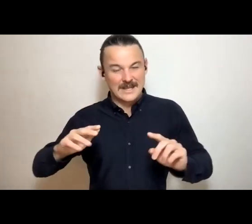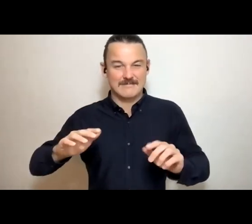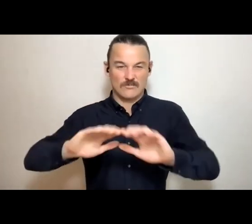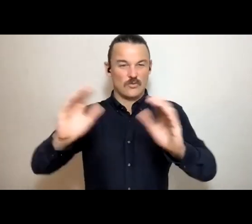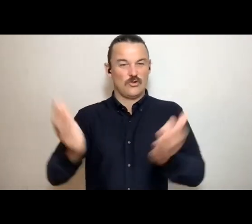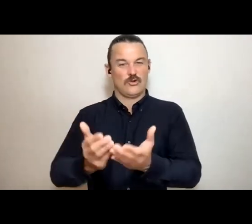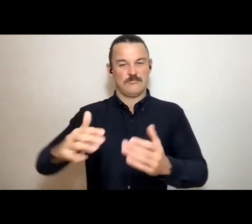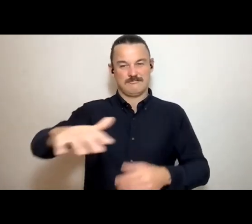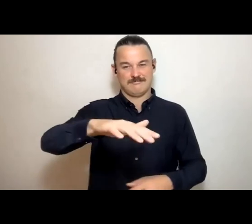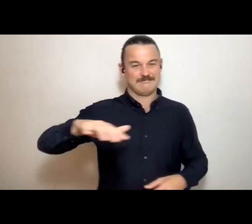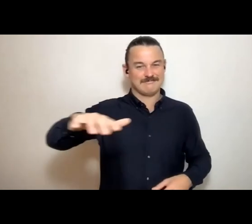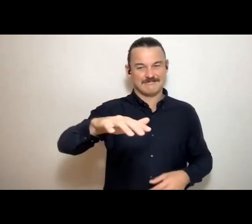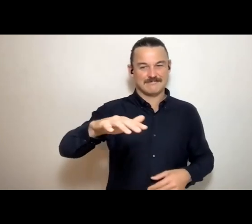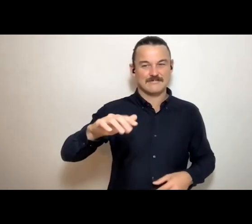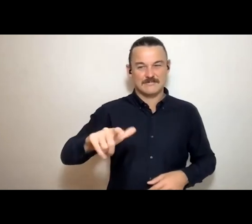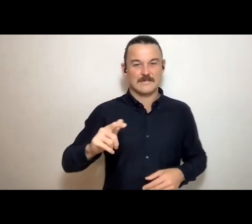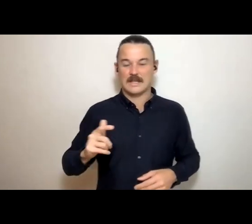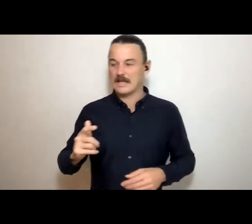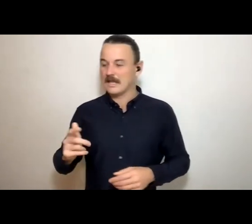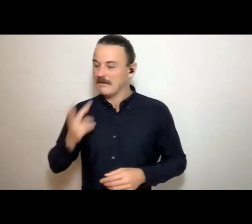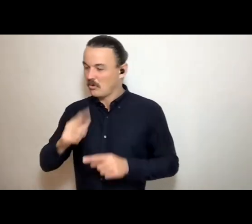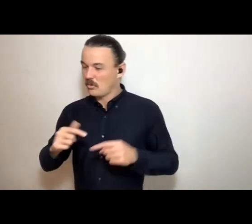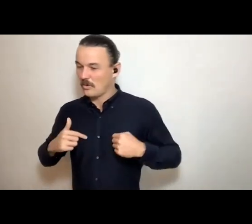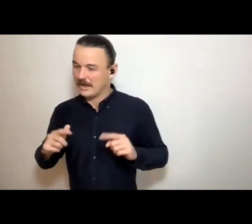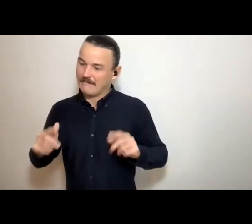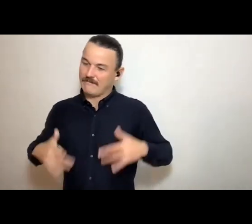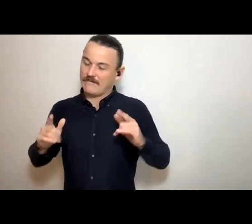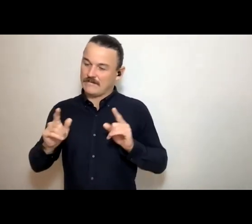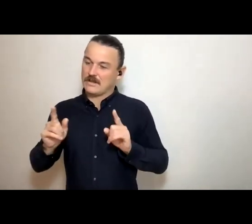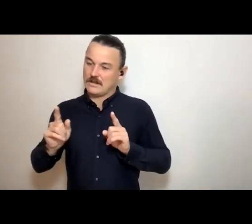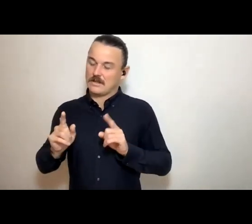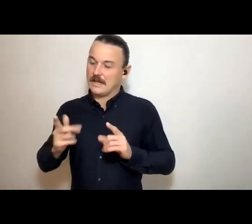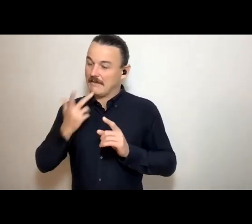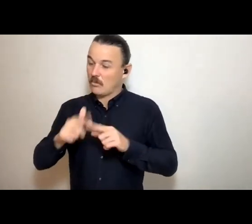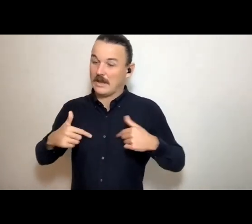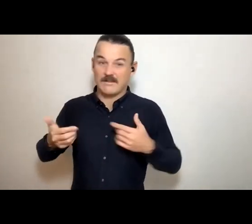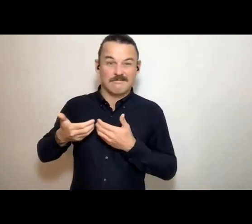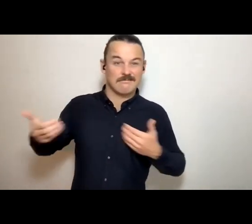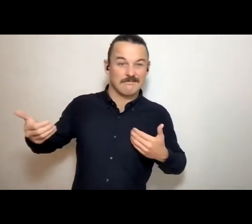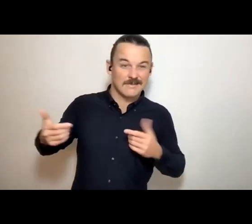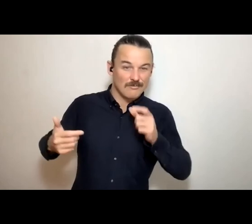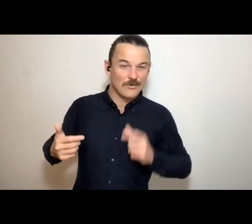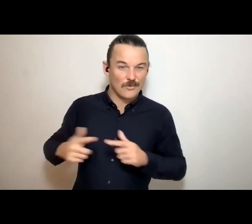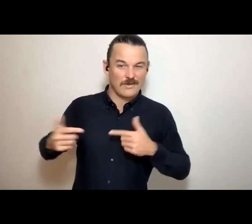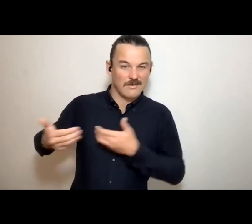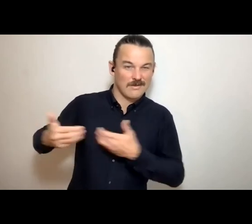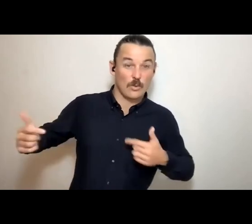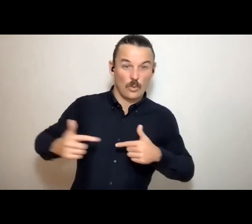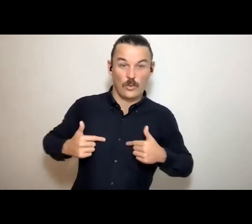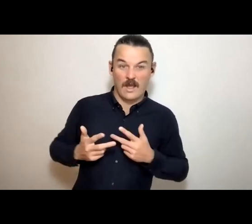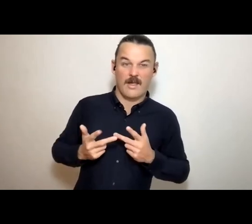as an other, um, person. I, I sort of use a person example, but one of my problems is sort of, I've got all these joint problems and things,